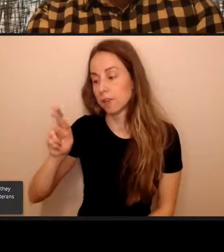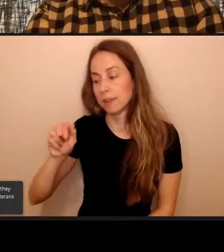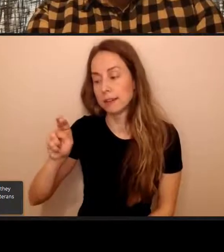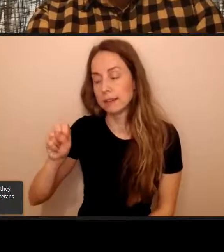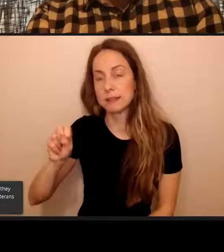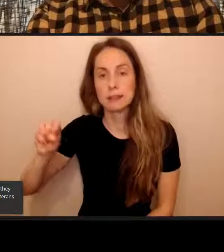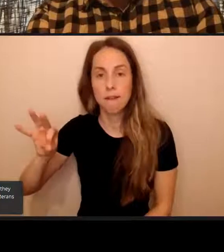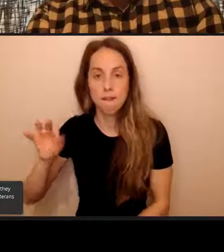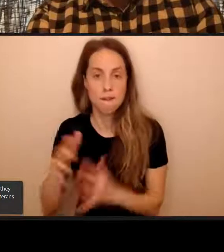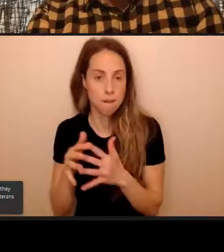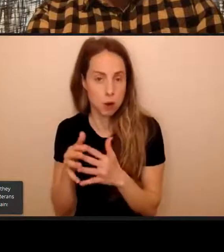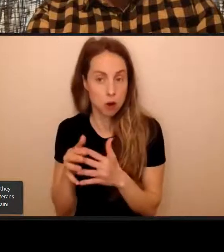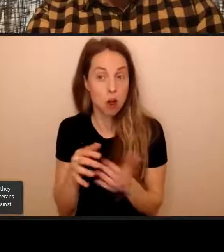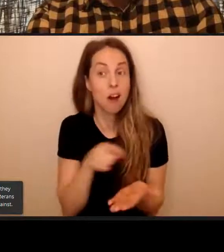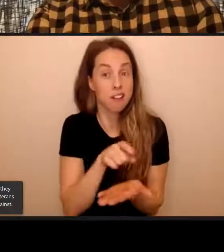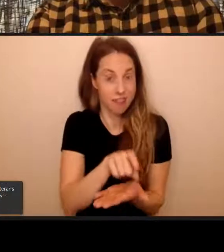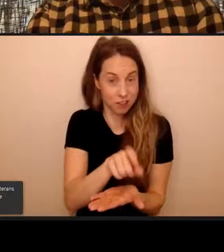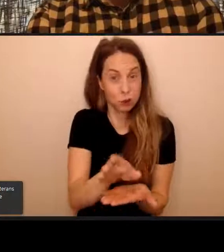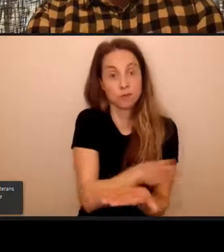the